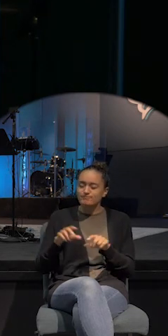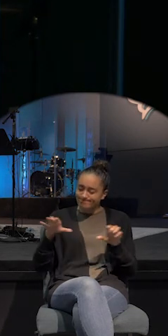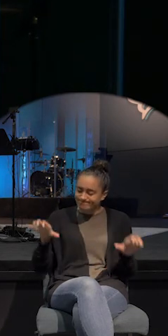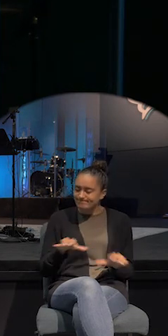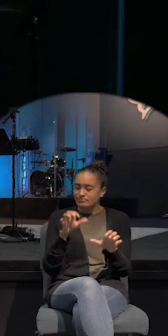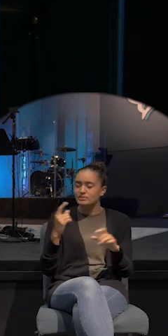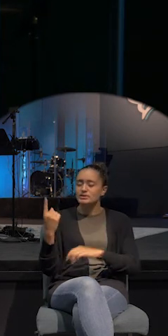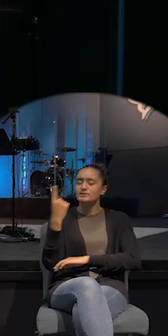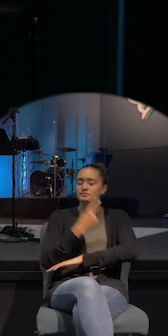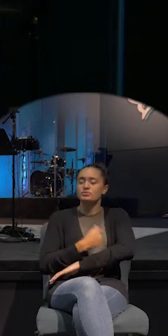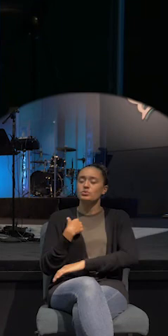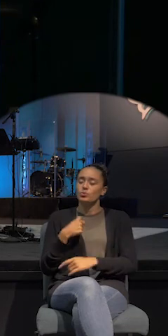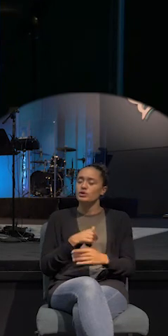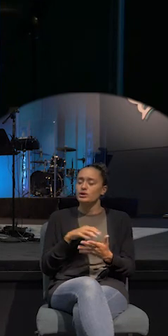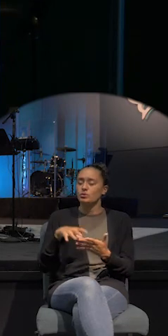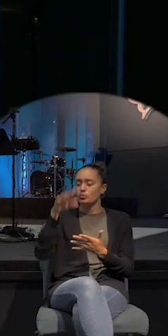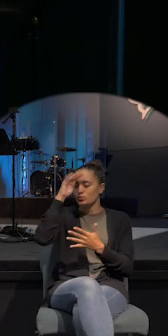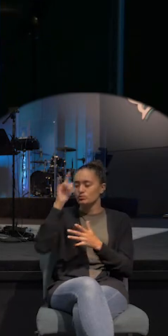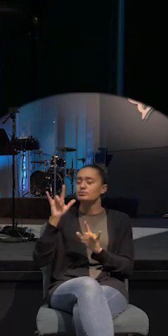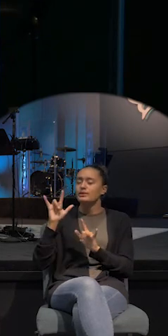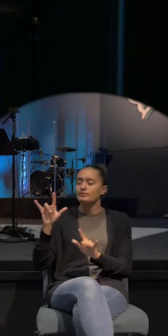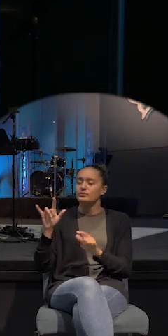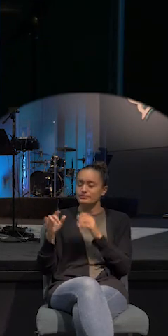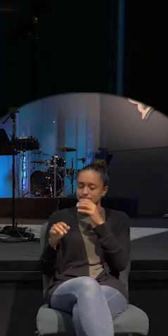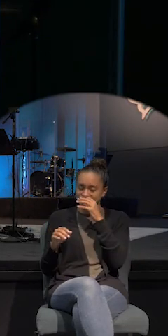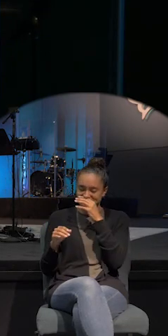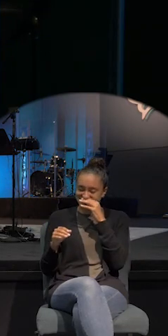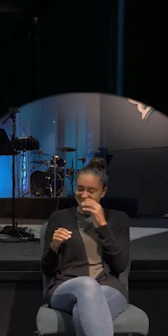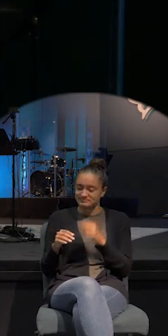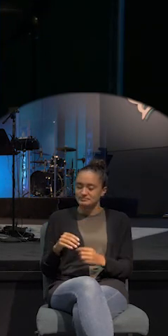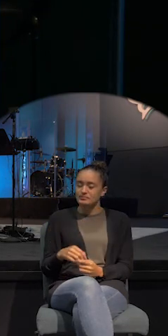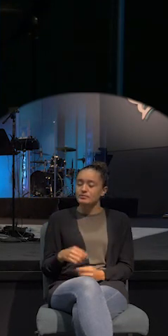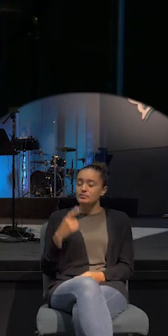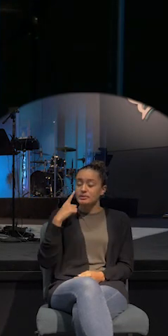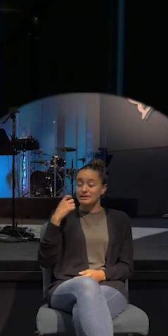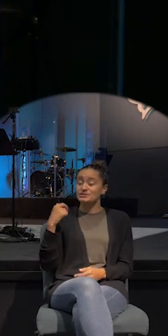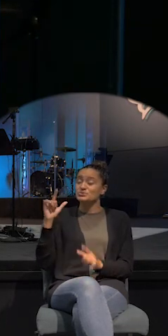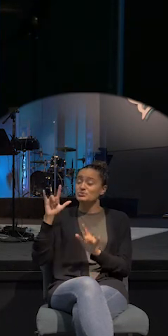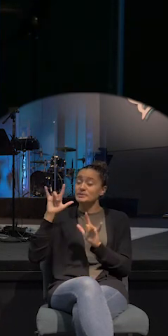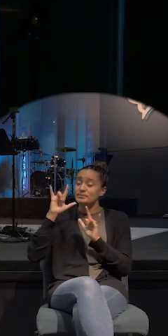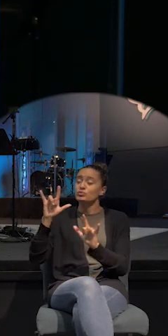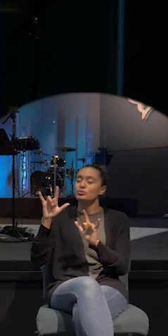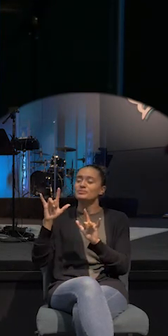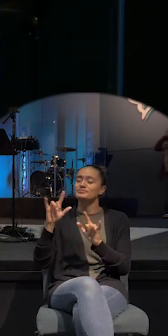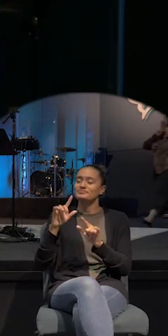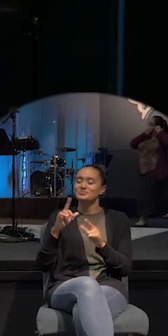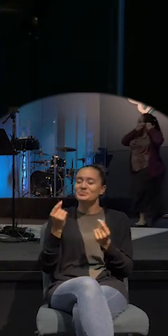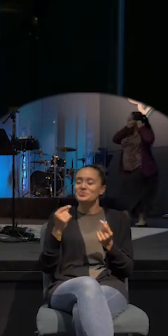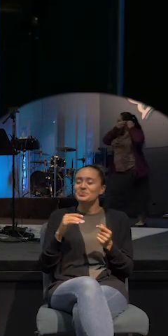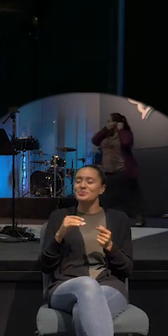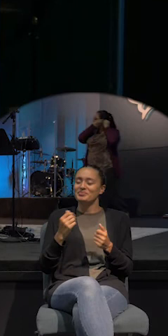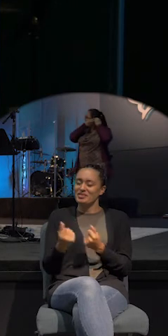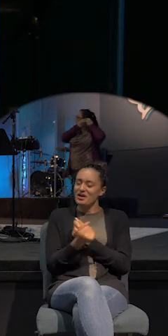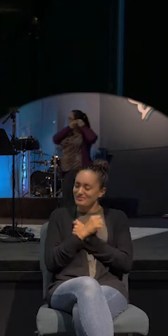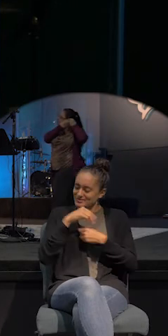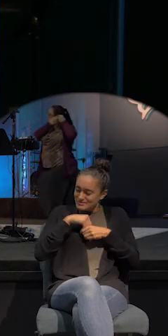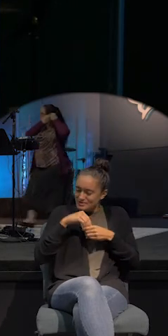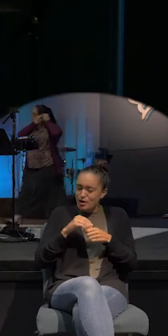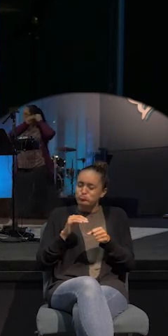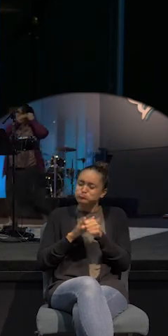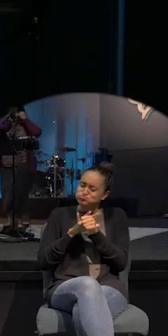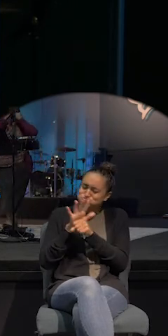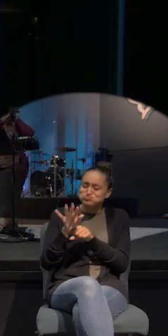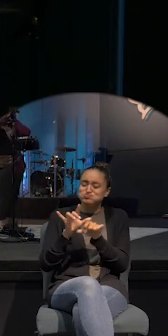that we learn to love you, and as a result, to just basically overflow with love for other